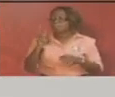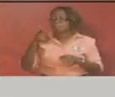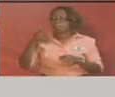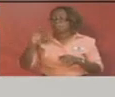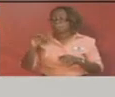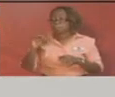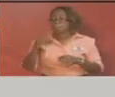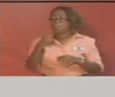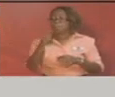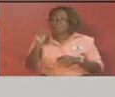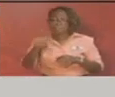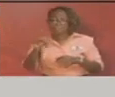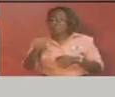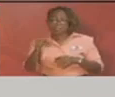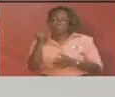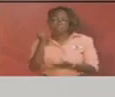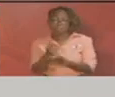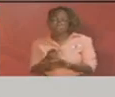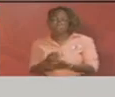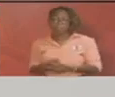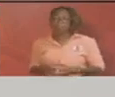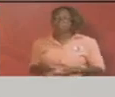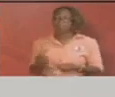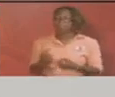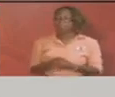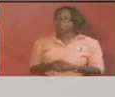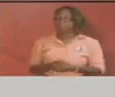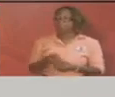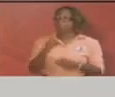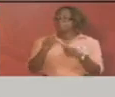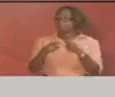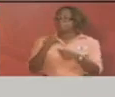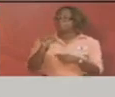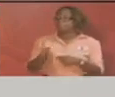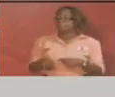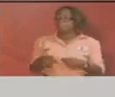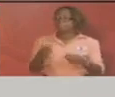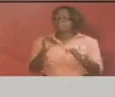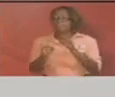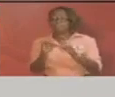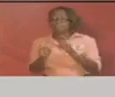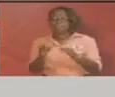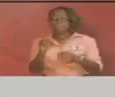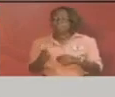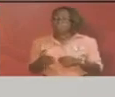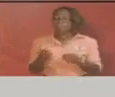need additional quantities of vaccines if and when that time comes.